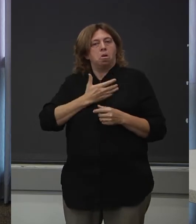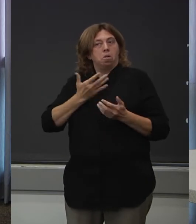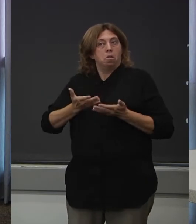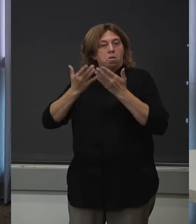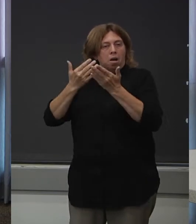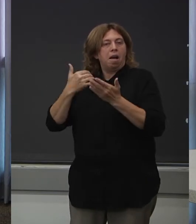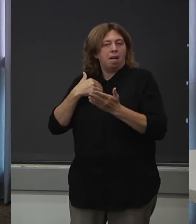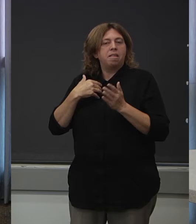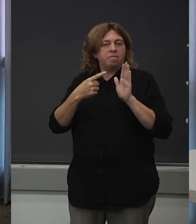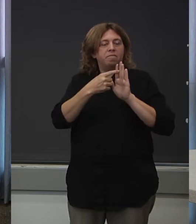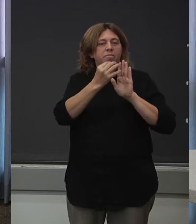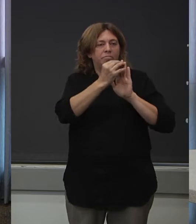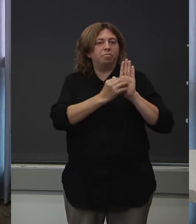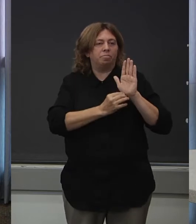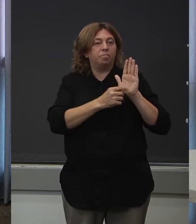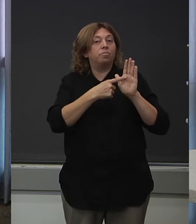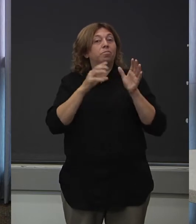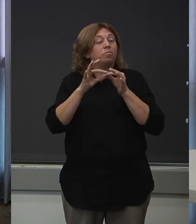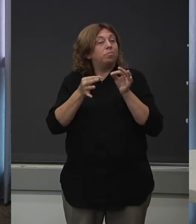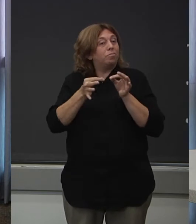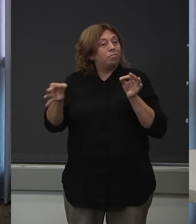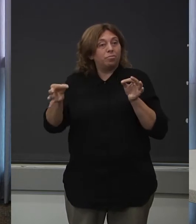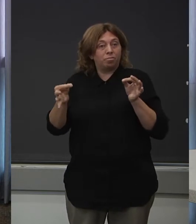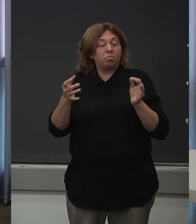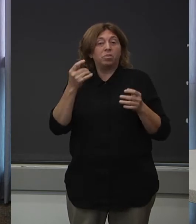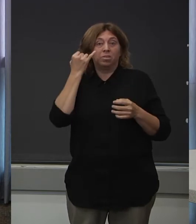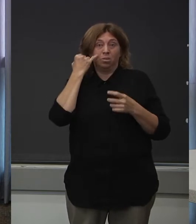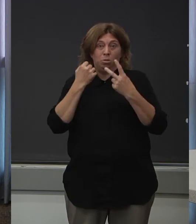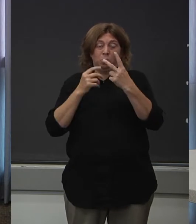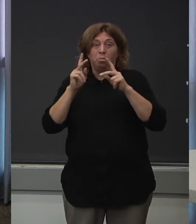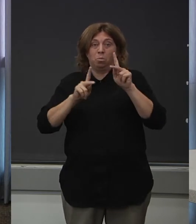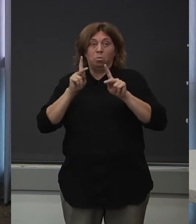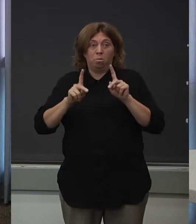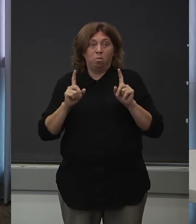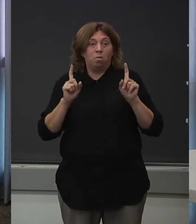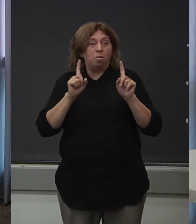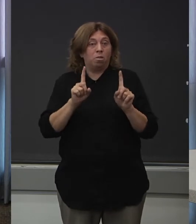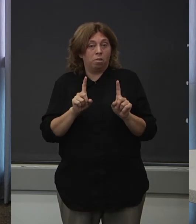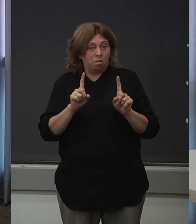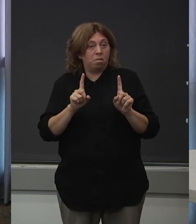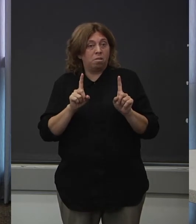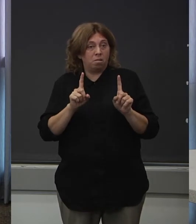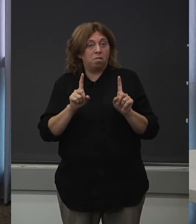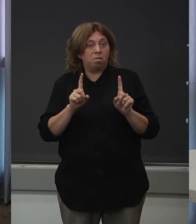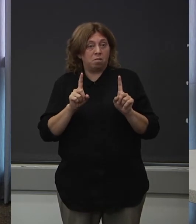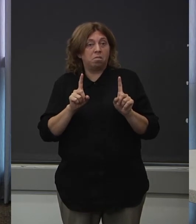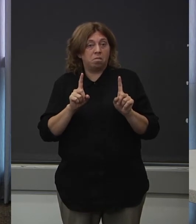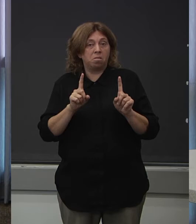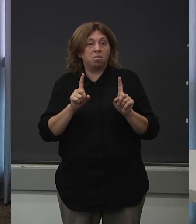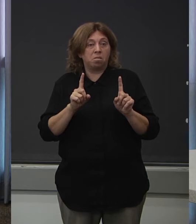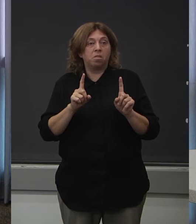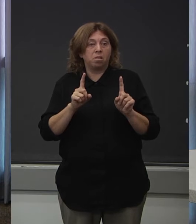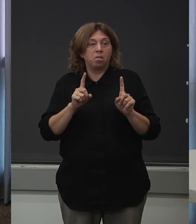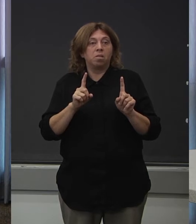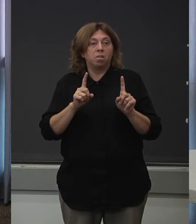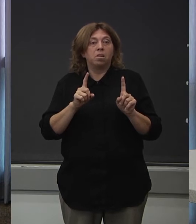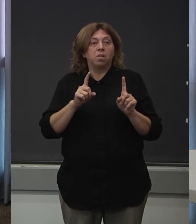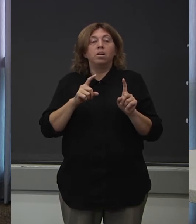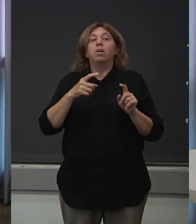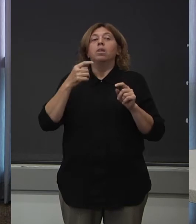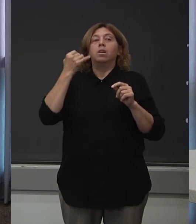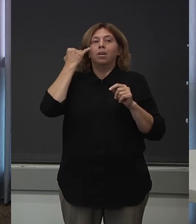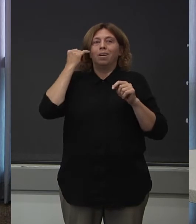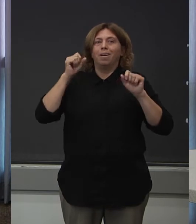2 individuals can have either end of a 6-foot string in their mouth, they're too close together once you've gone